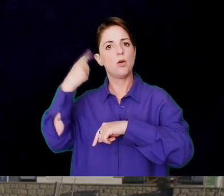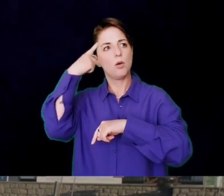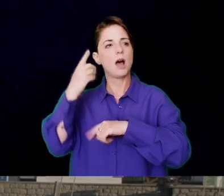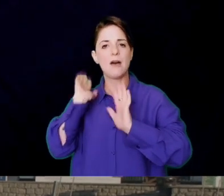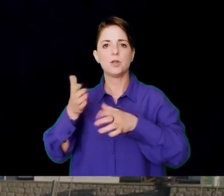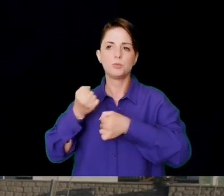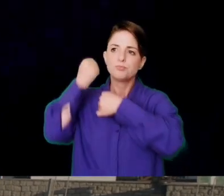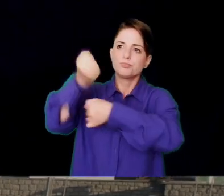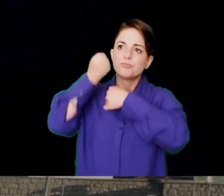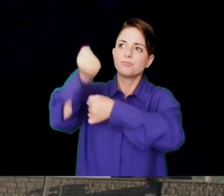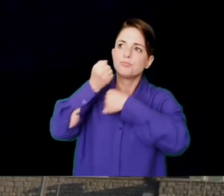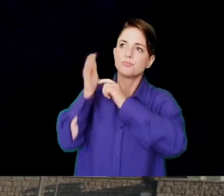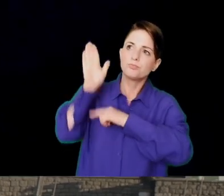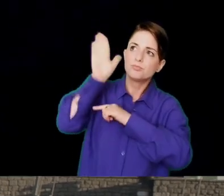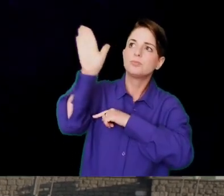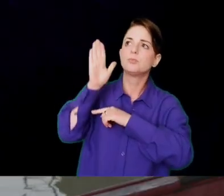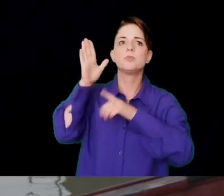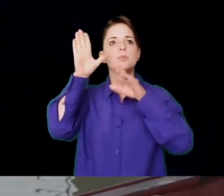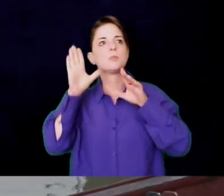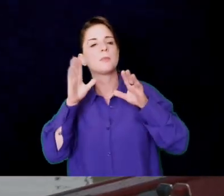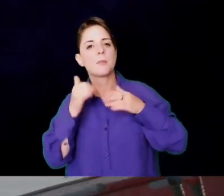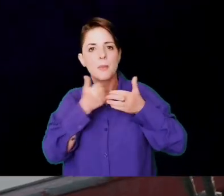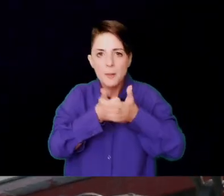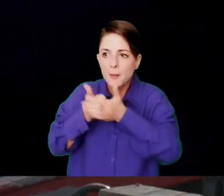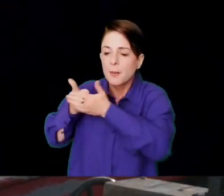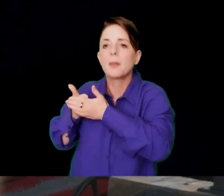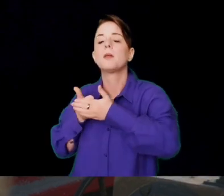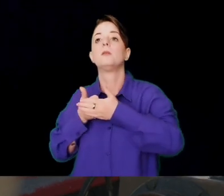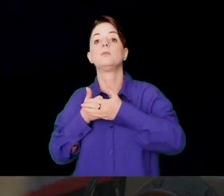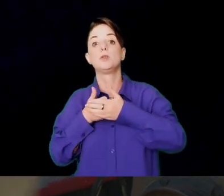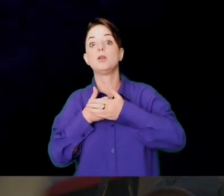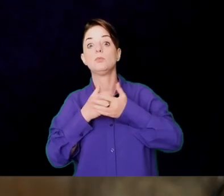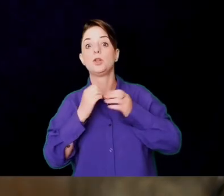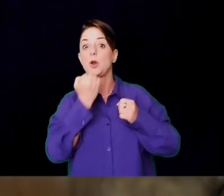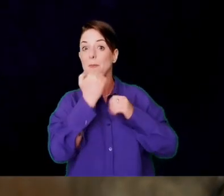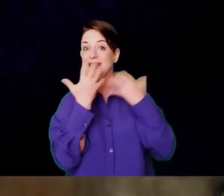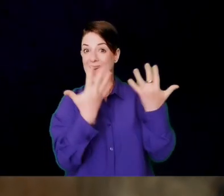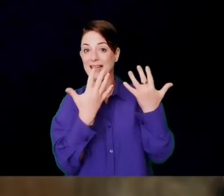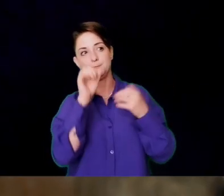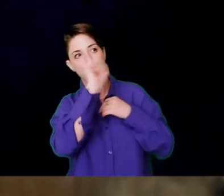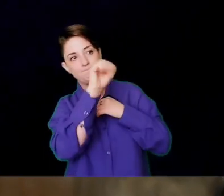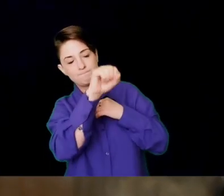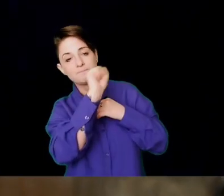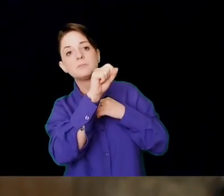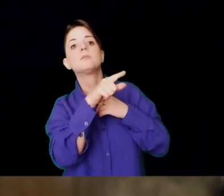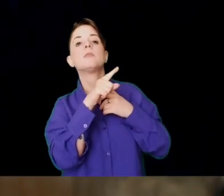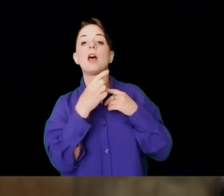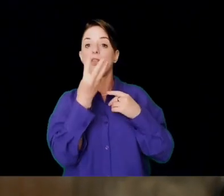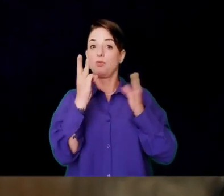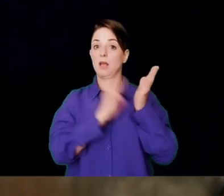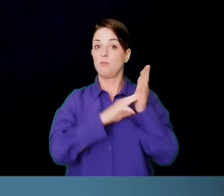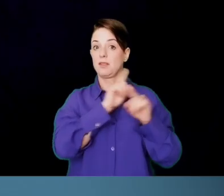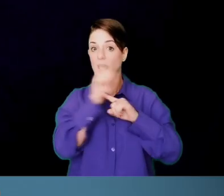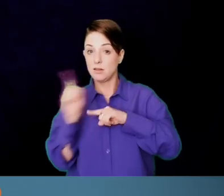and we went round to number 10 and we had it in this dossier, and within 3 months we suddenly found we've got a marine protected area on